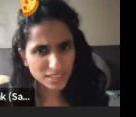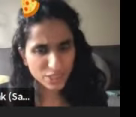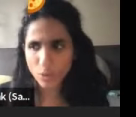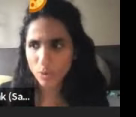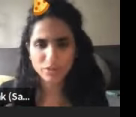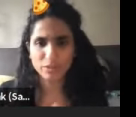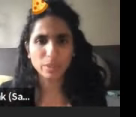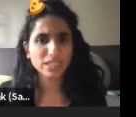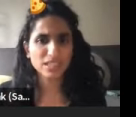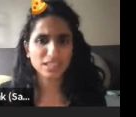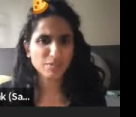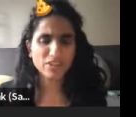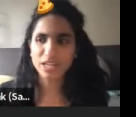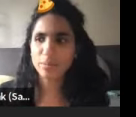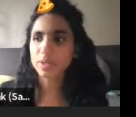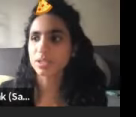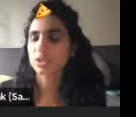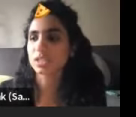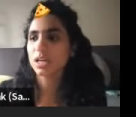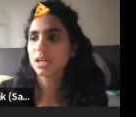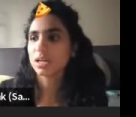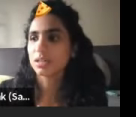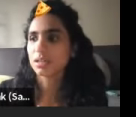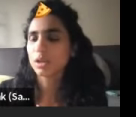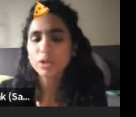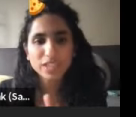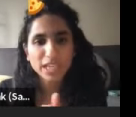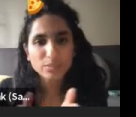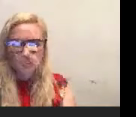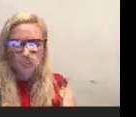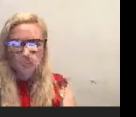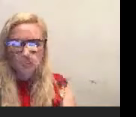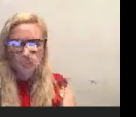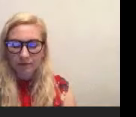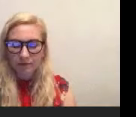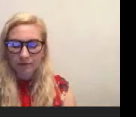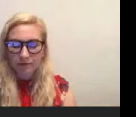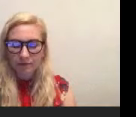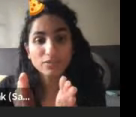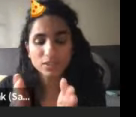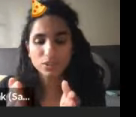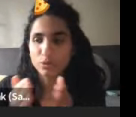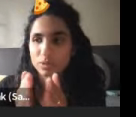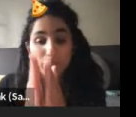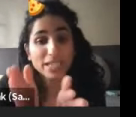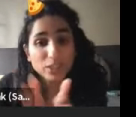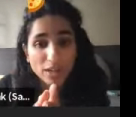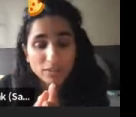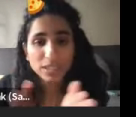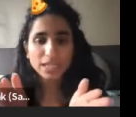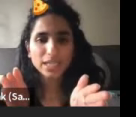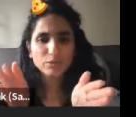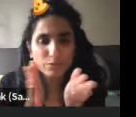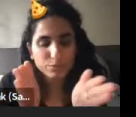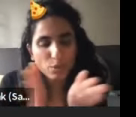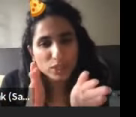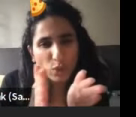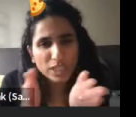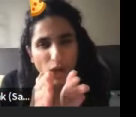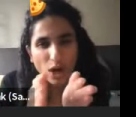begins at zero or if it begins at some other number, because a lot of times graphs, you know, the bad graphs kind